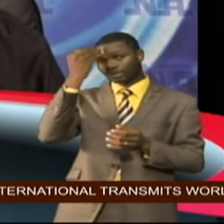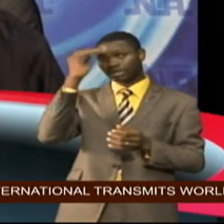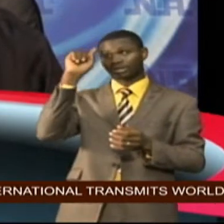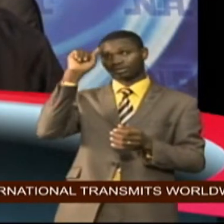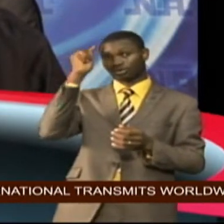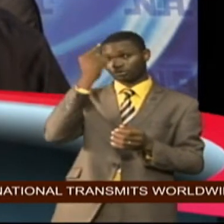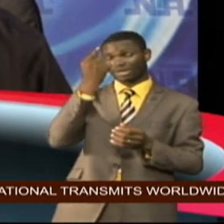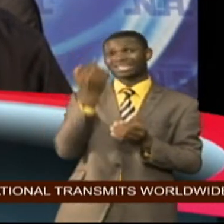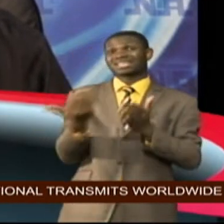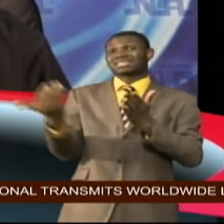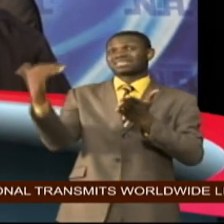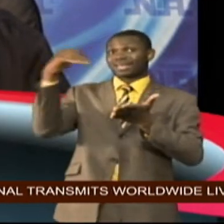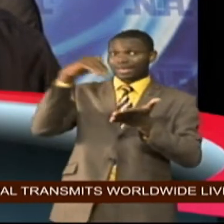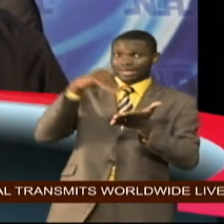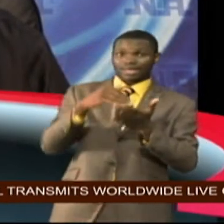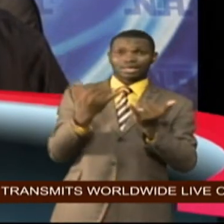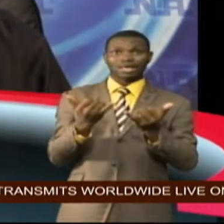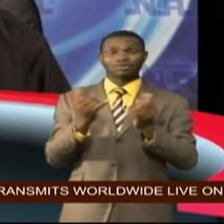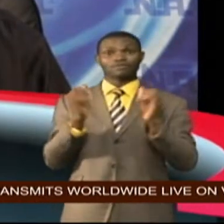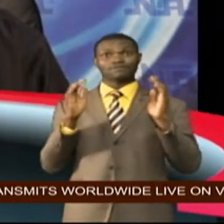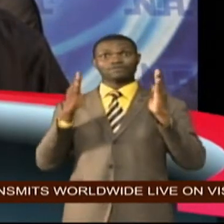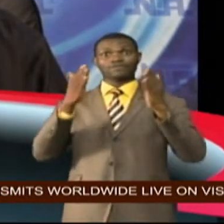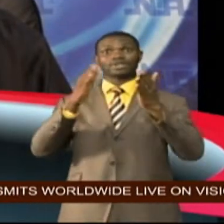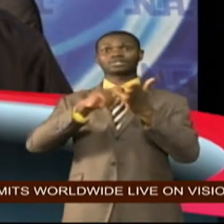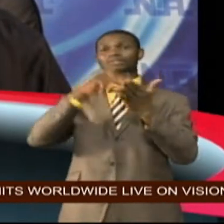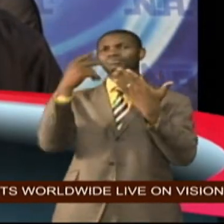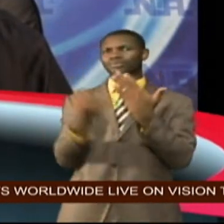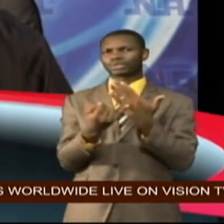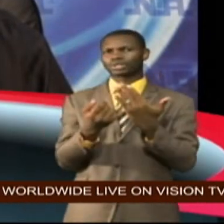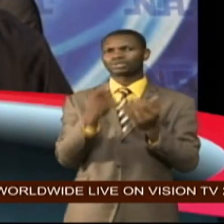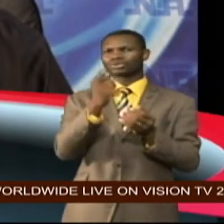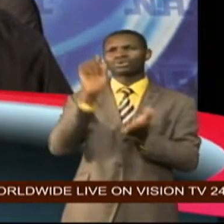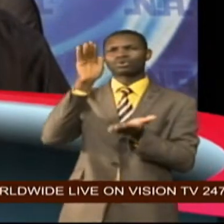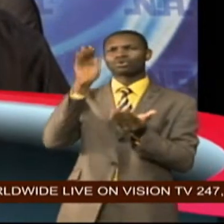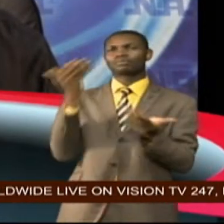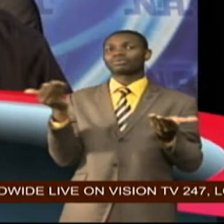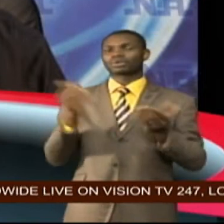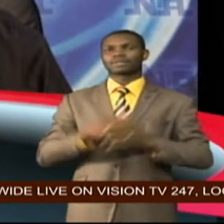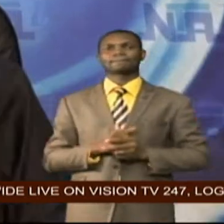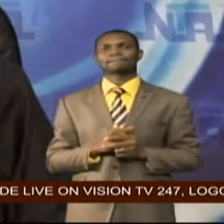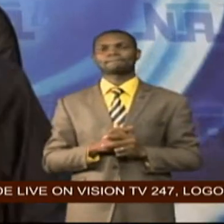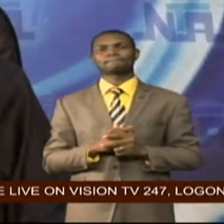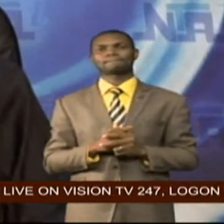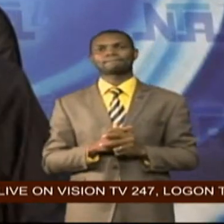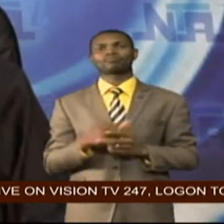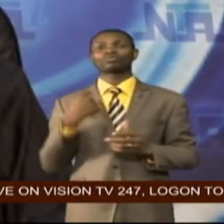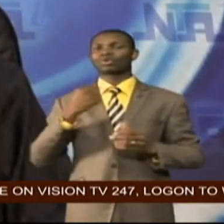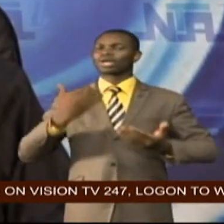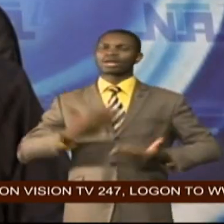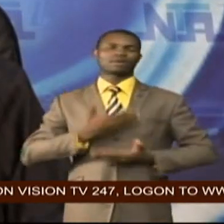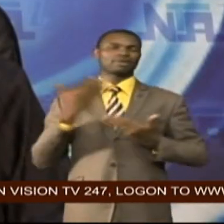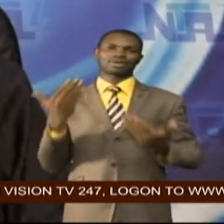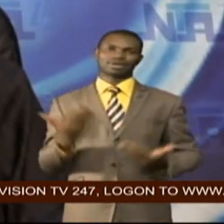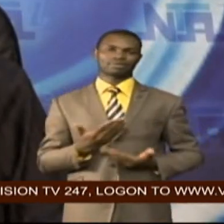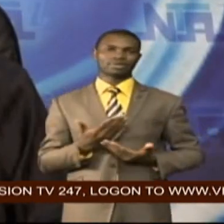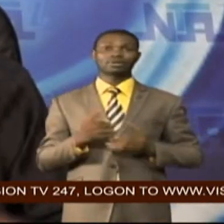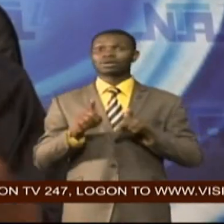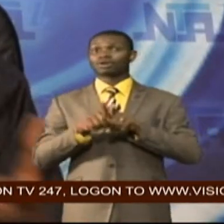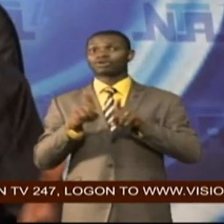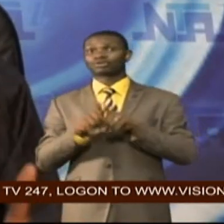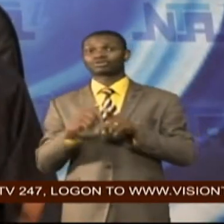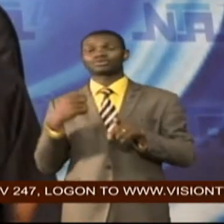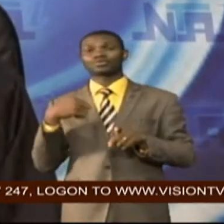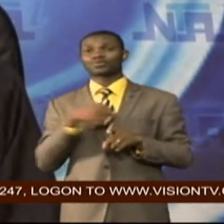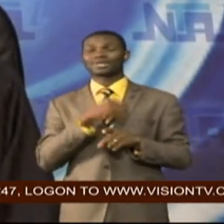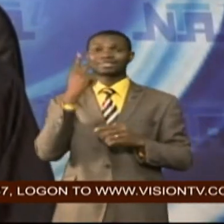impetus on the project, and what are your expectations? Oh no, we are so happy and to see